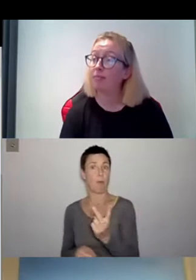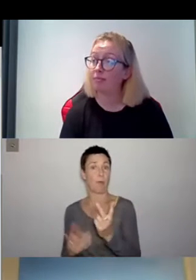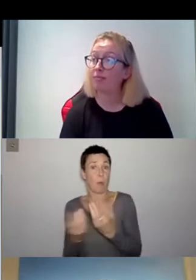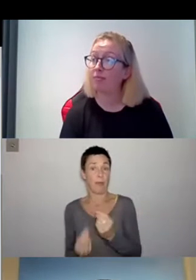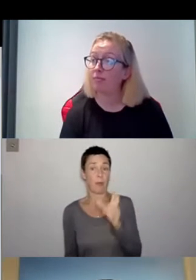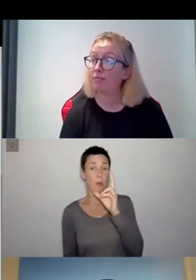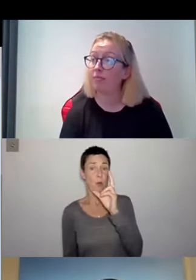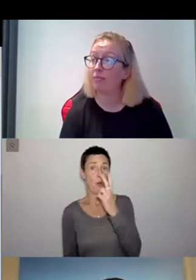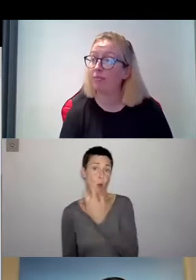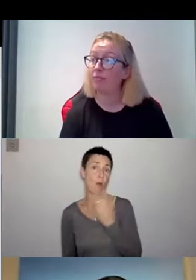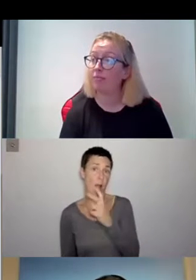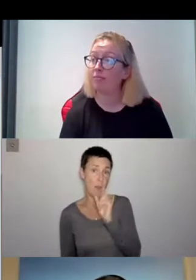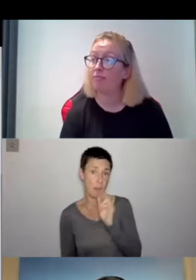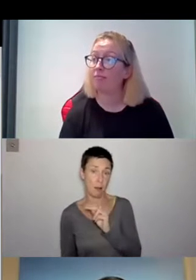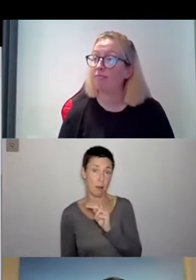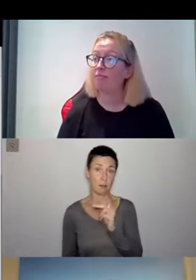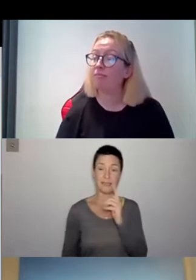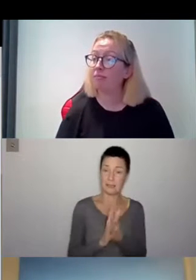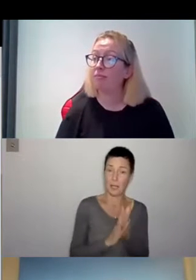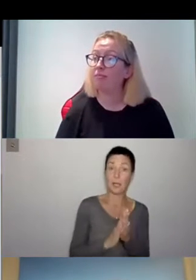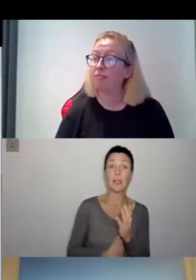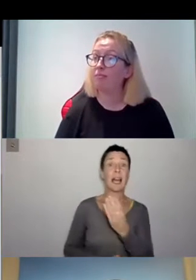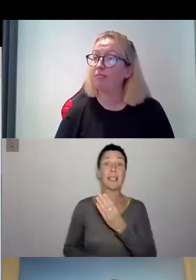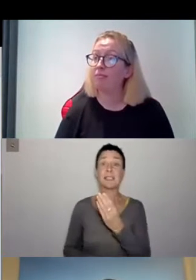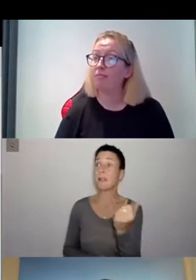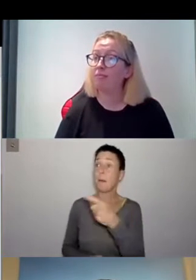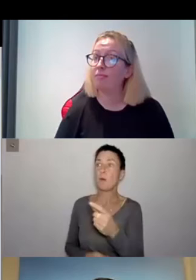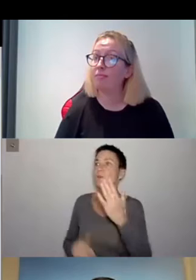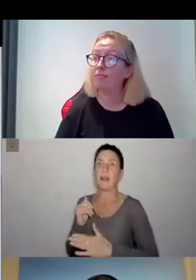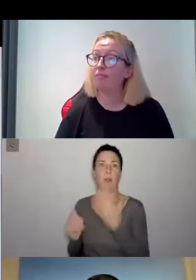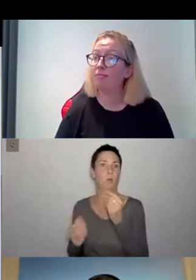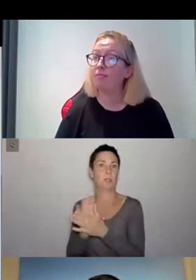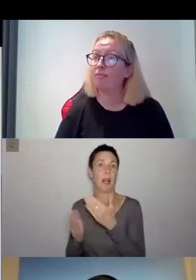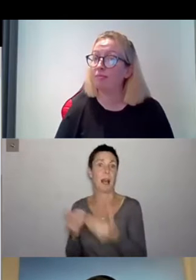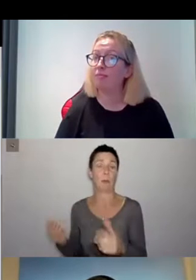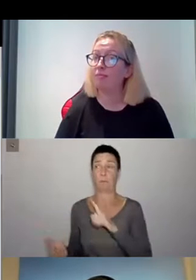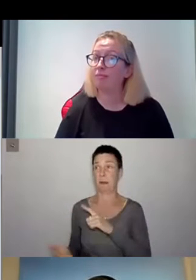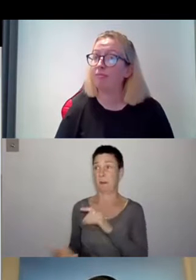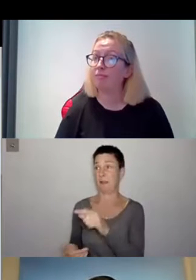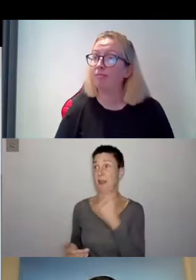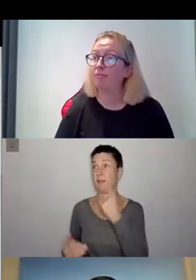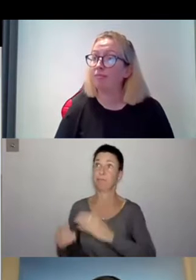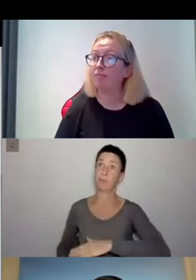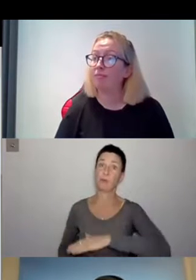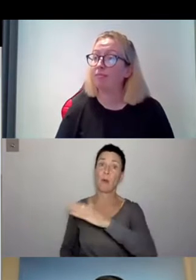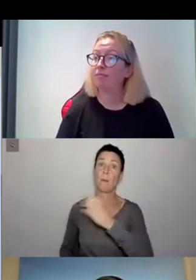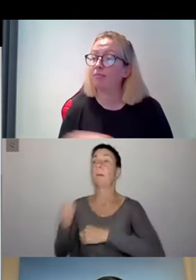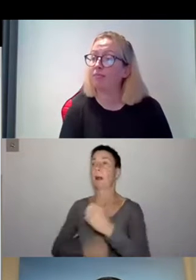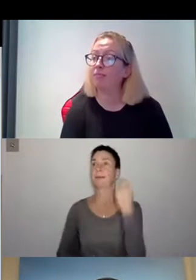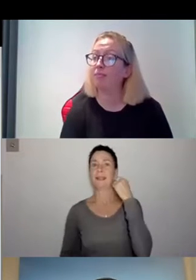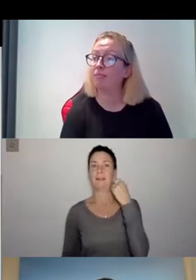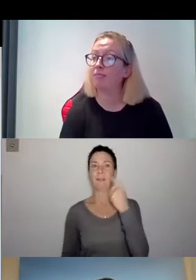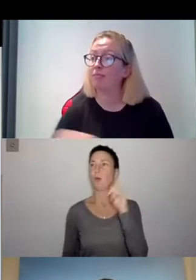then also some that never really used sign language in their life because perhaps, for example, they became deaf later on. So they've been hearing up to